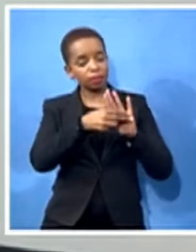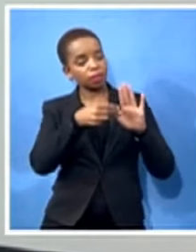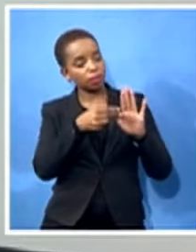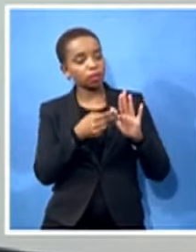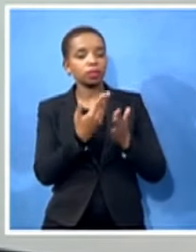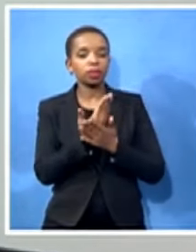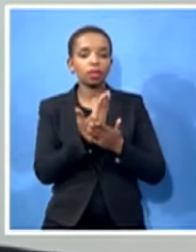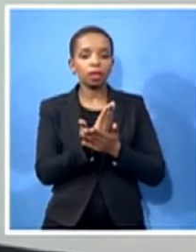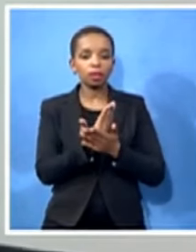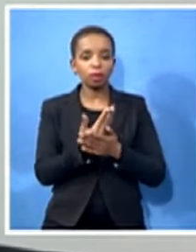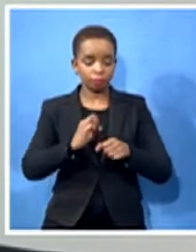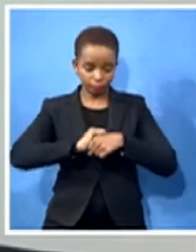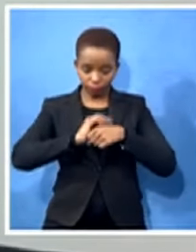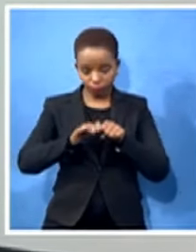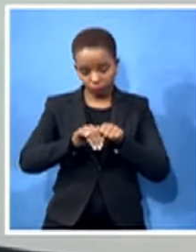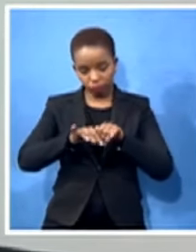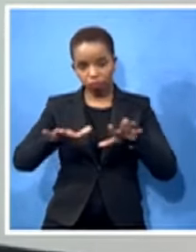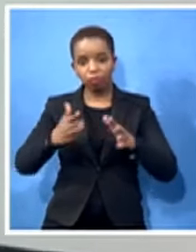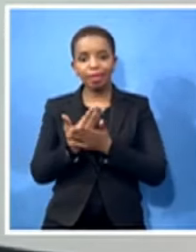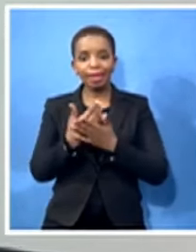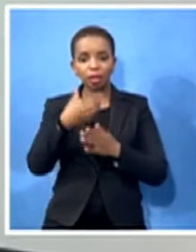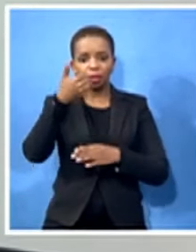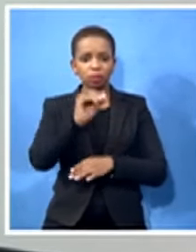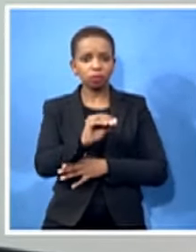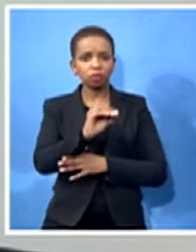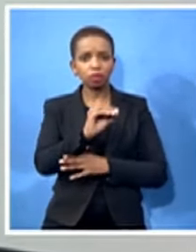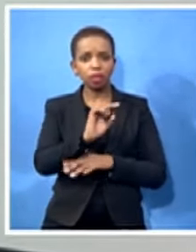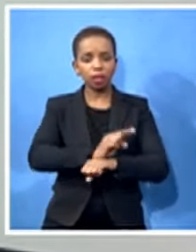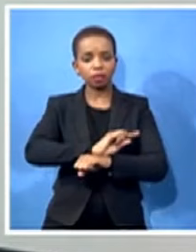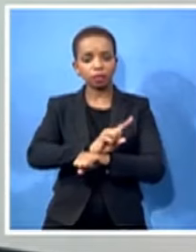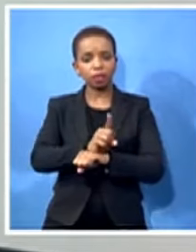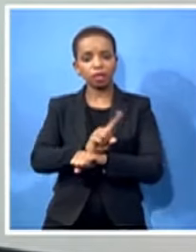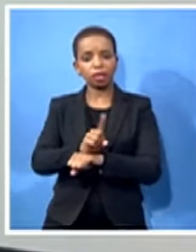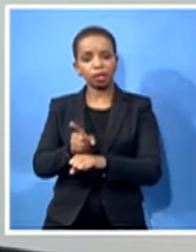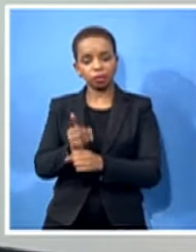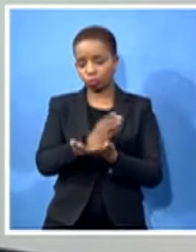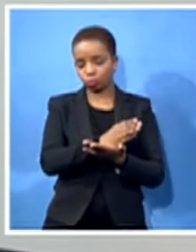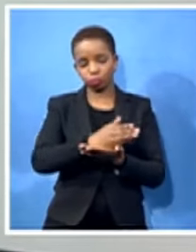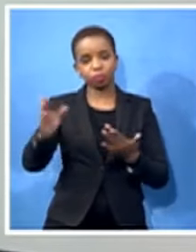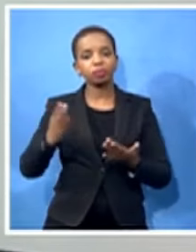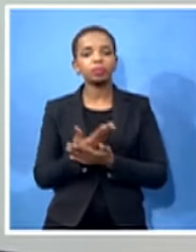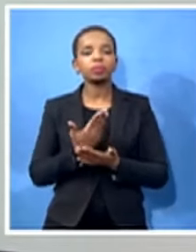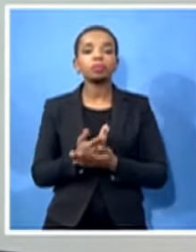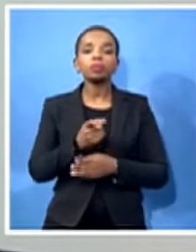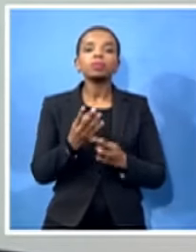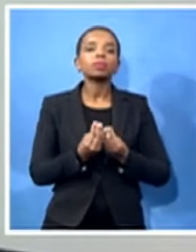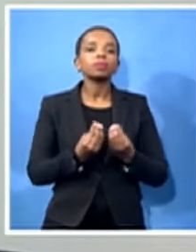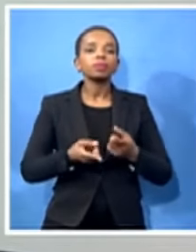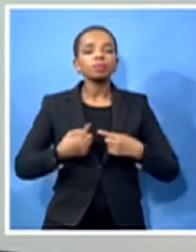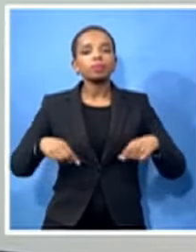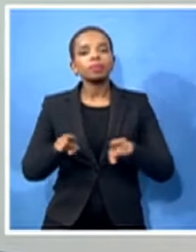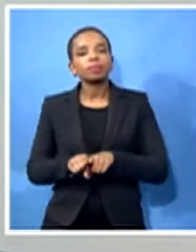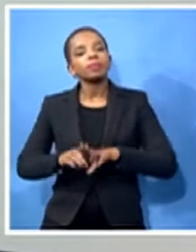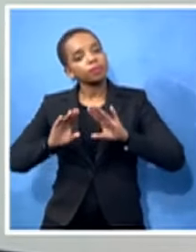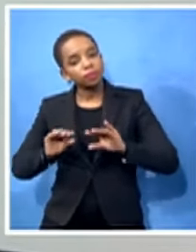60 seconds. So this is something that we're using to educate South Africans that they must use it in a manner, in an